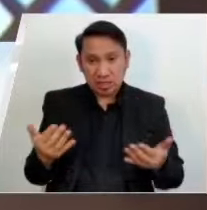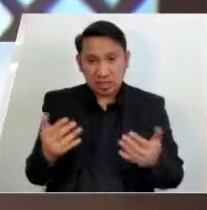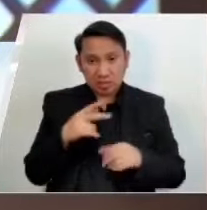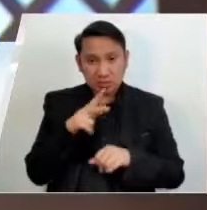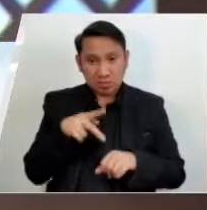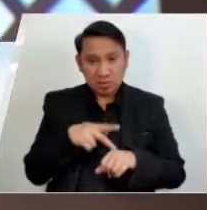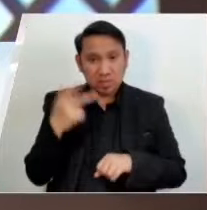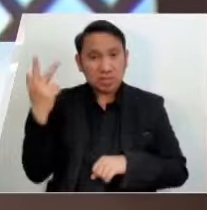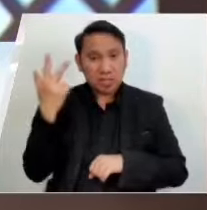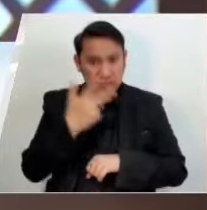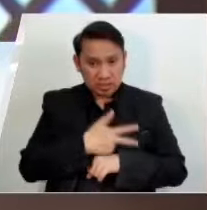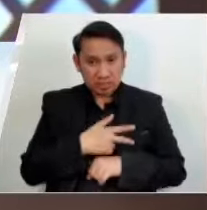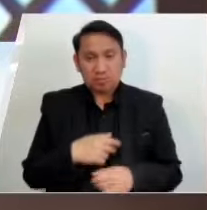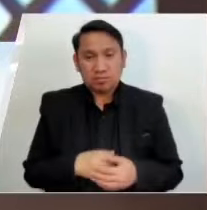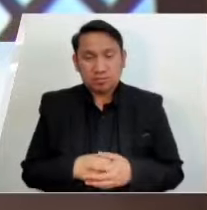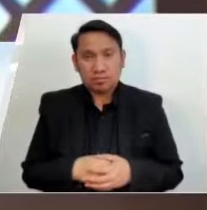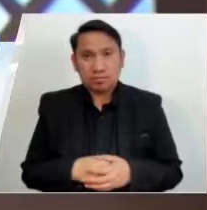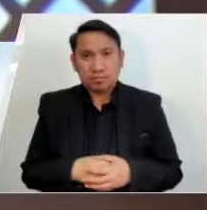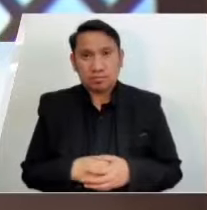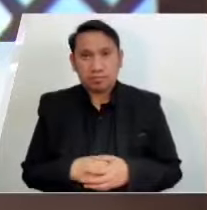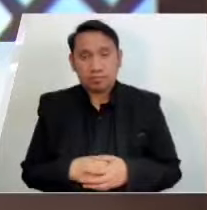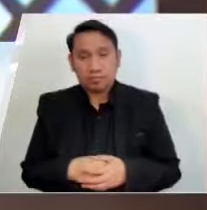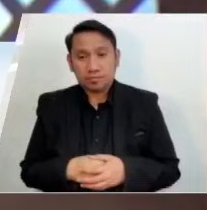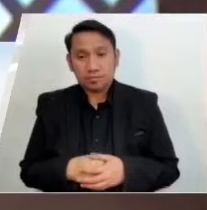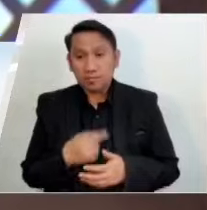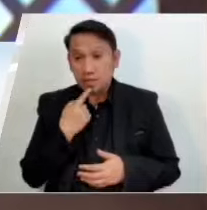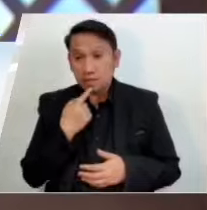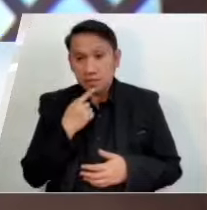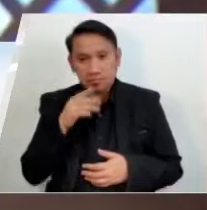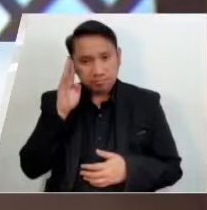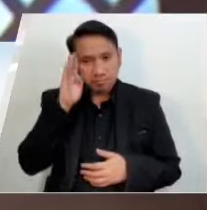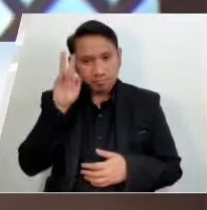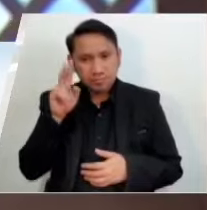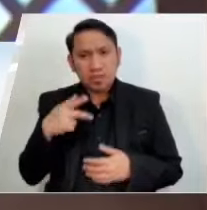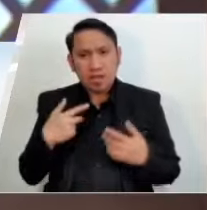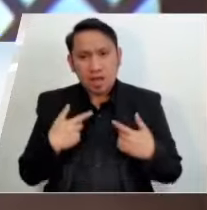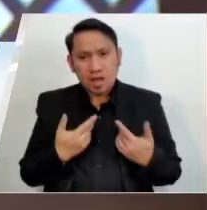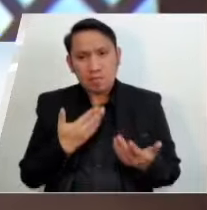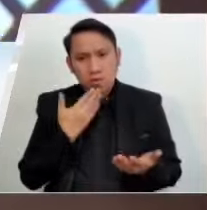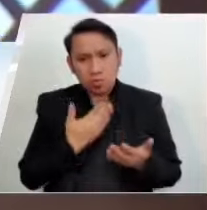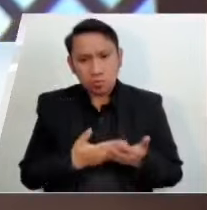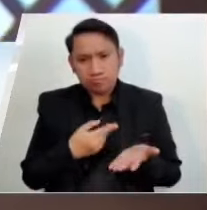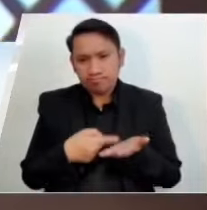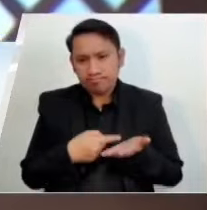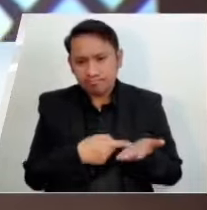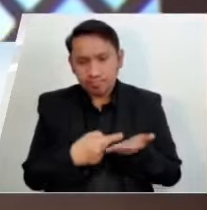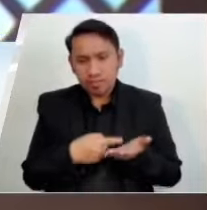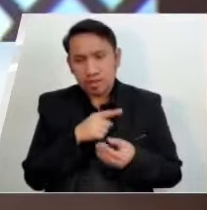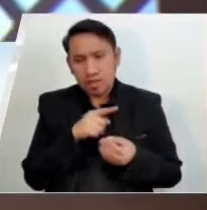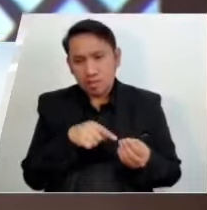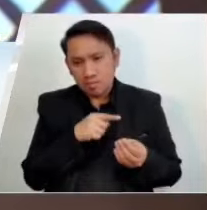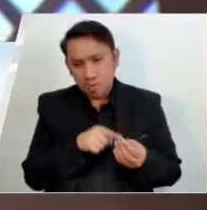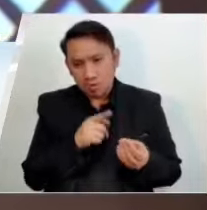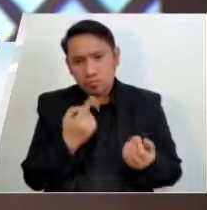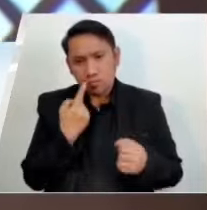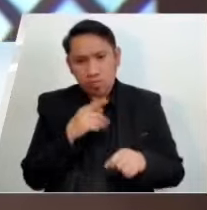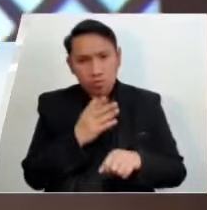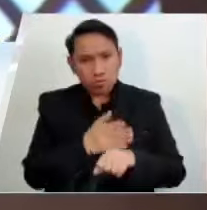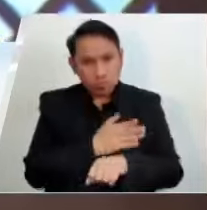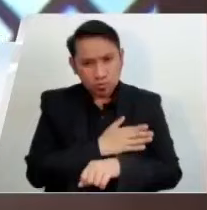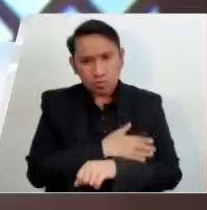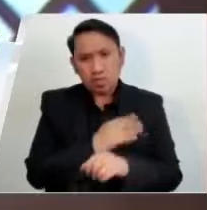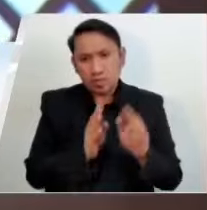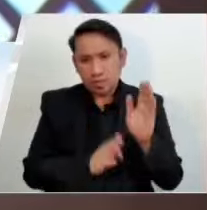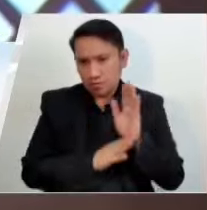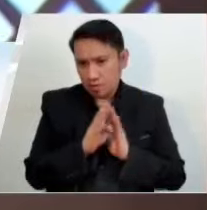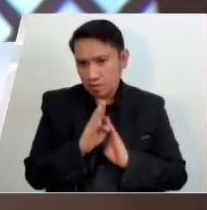I had a fruitful and honest discussion on regional events of mutual interest such as the developments in the South China Sea